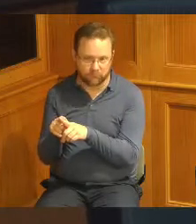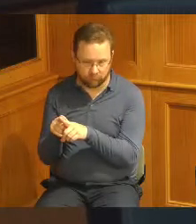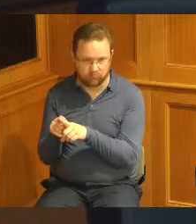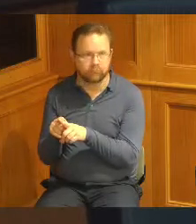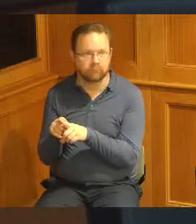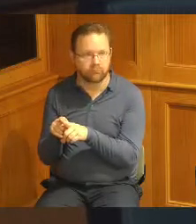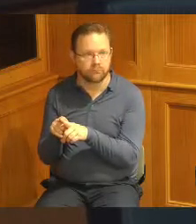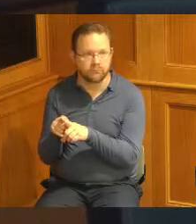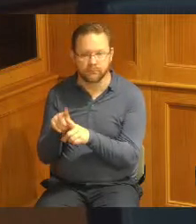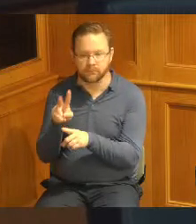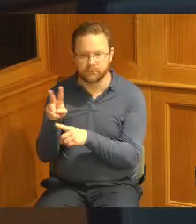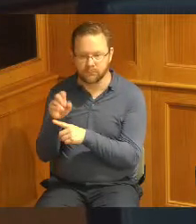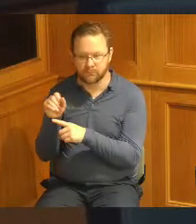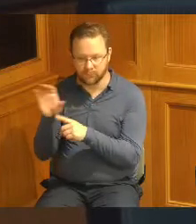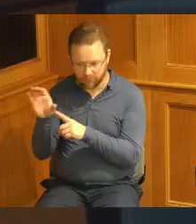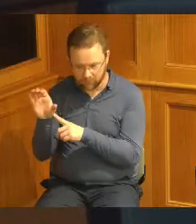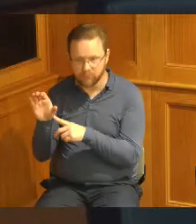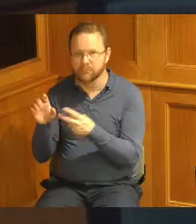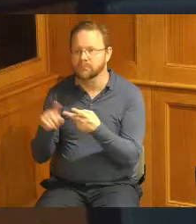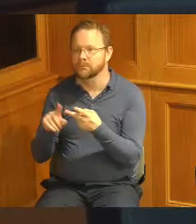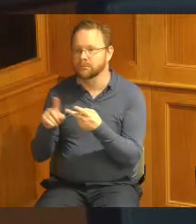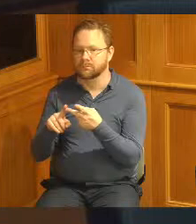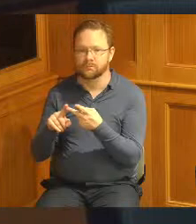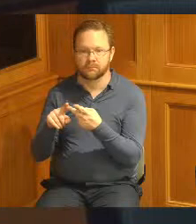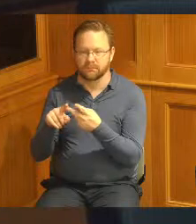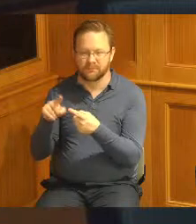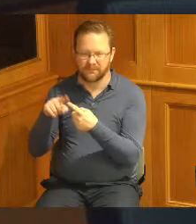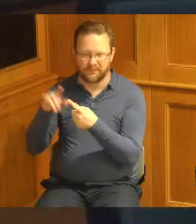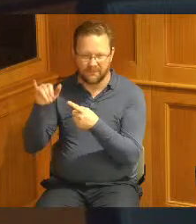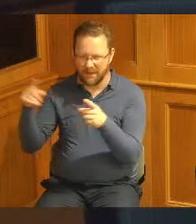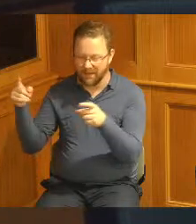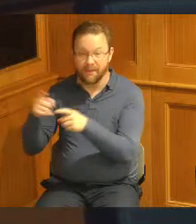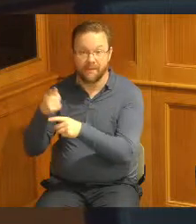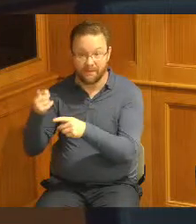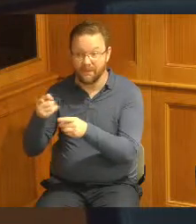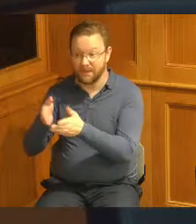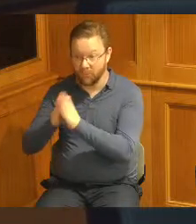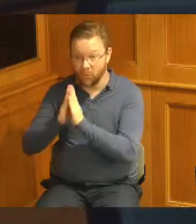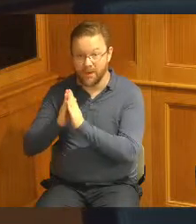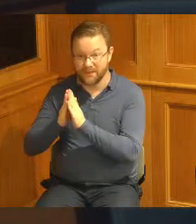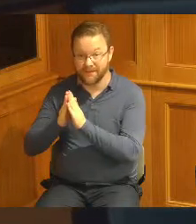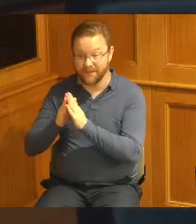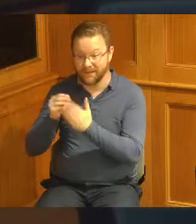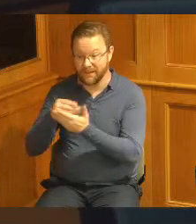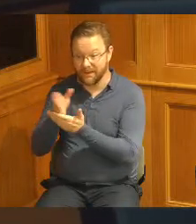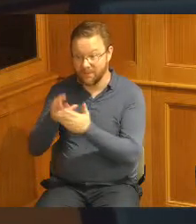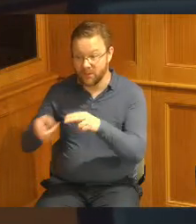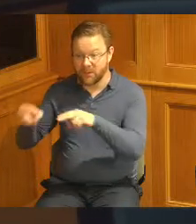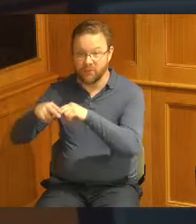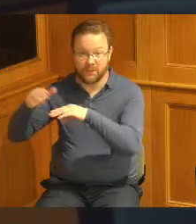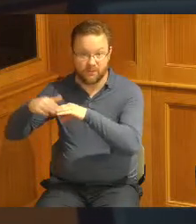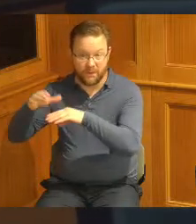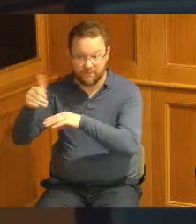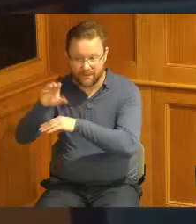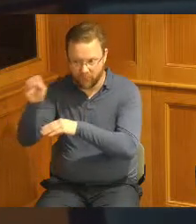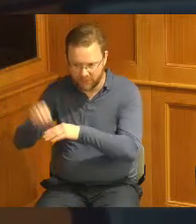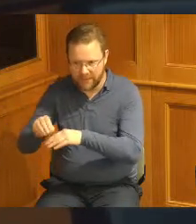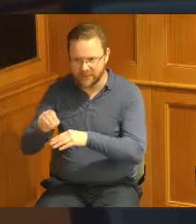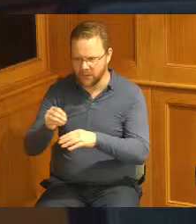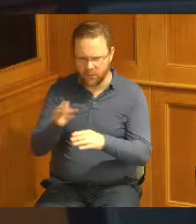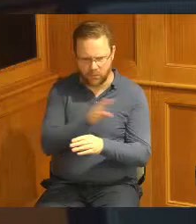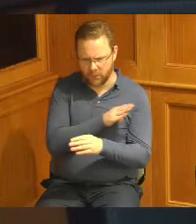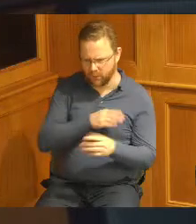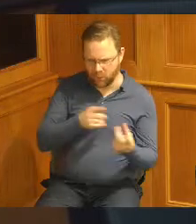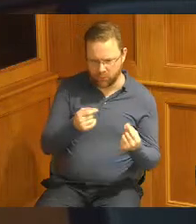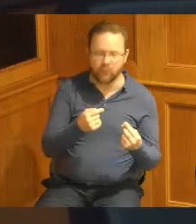the VSC and some of the machinations there. They've asked for more than 10% of their budget, and how does this board respond to that? I'm already